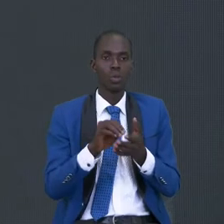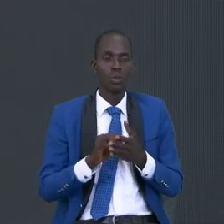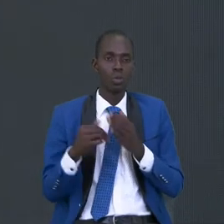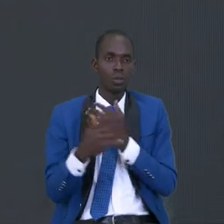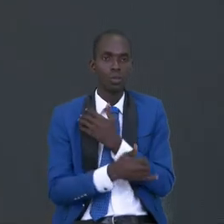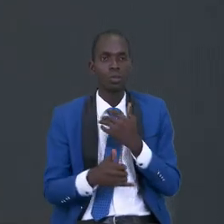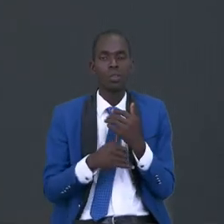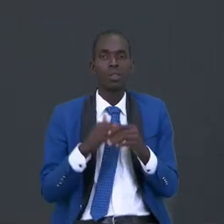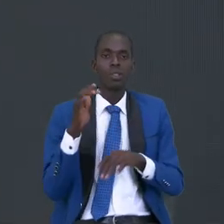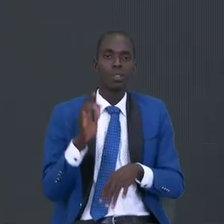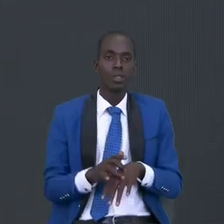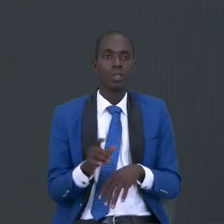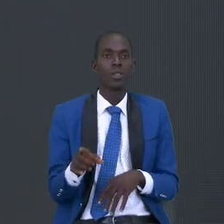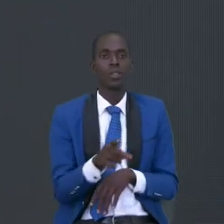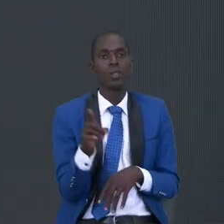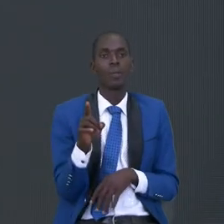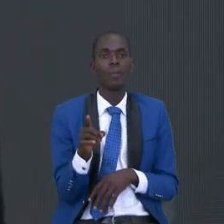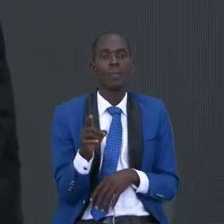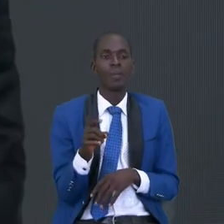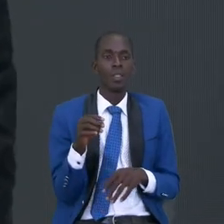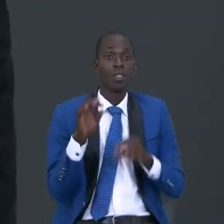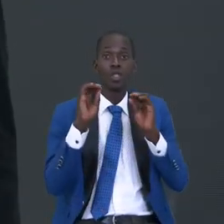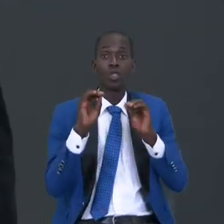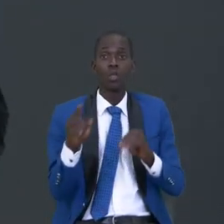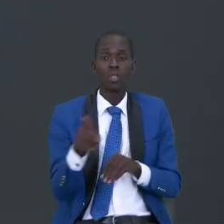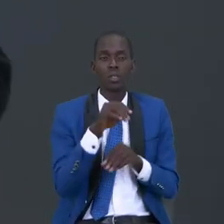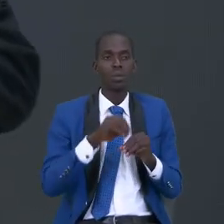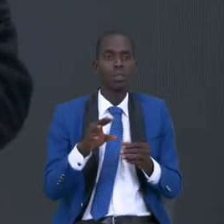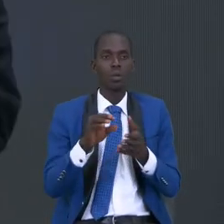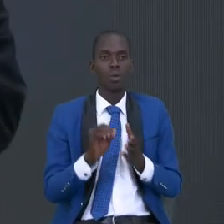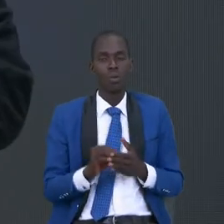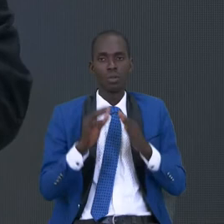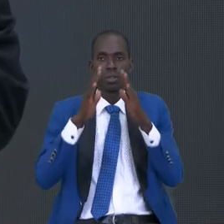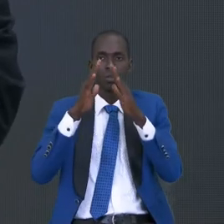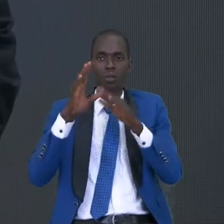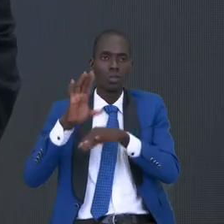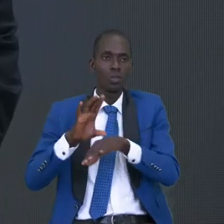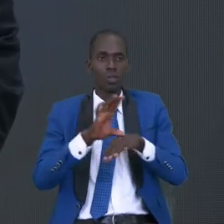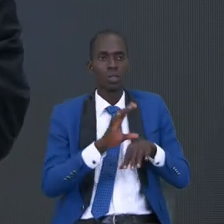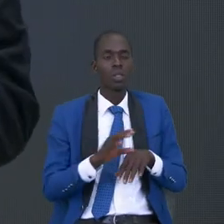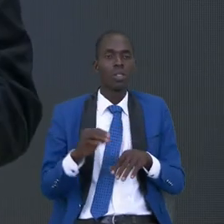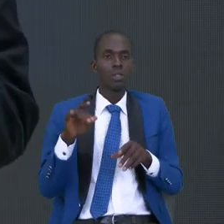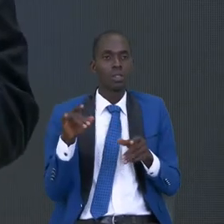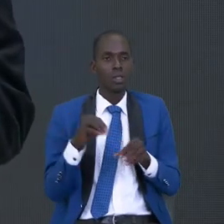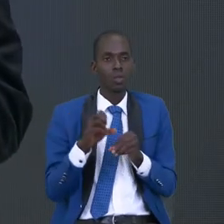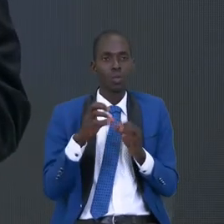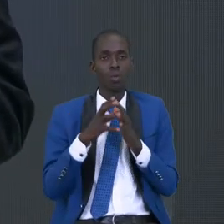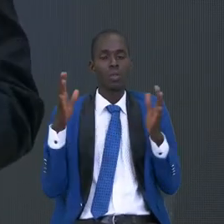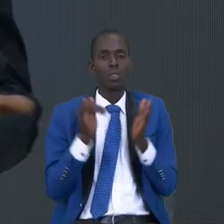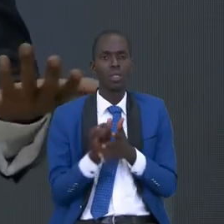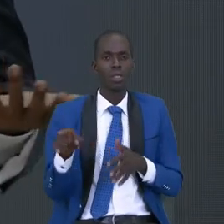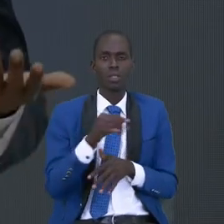taught them in their synagogues. It's so much that they were astonished and